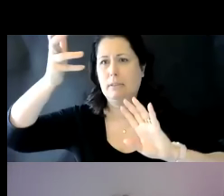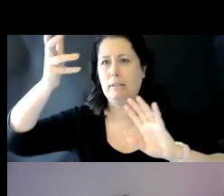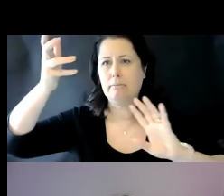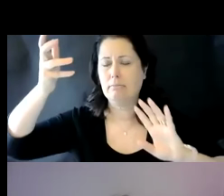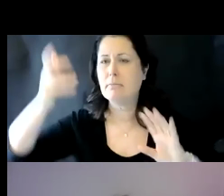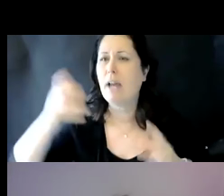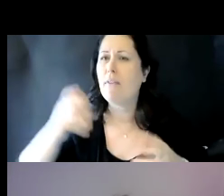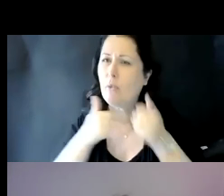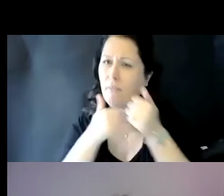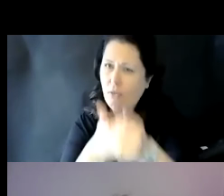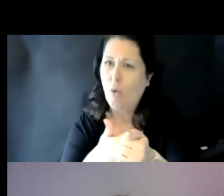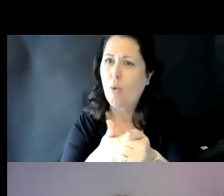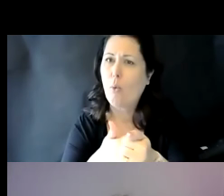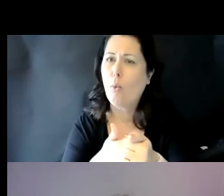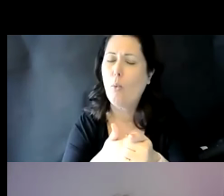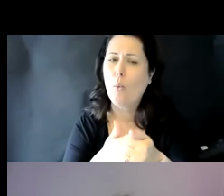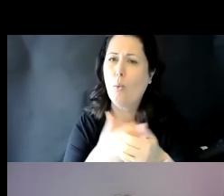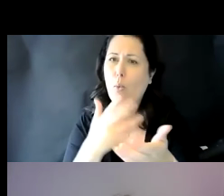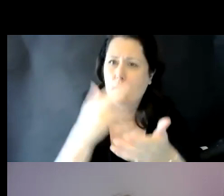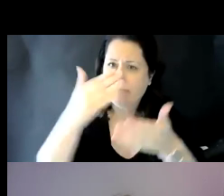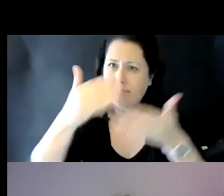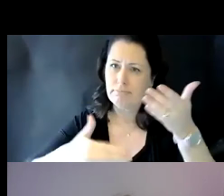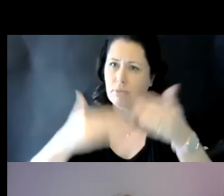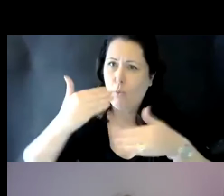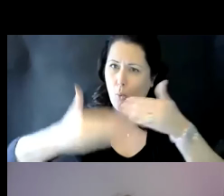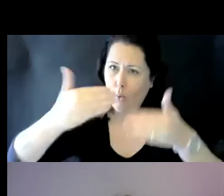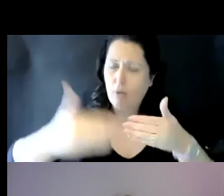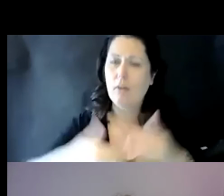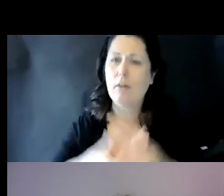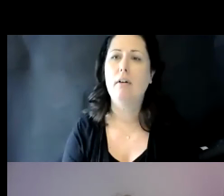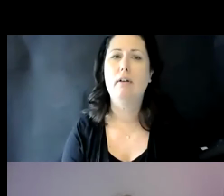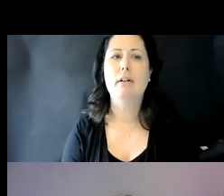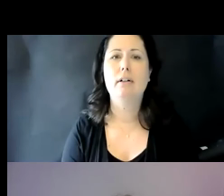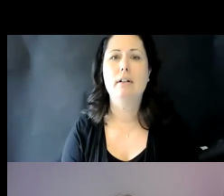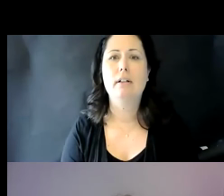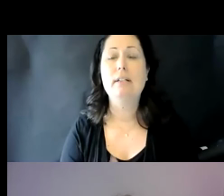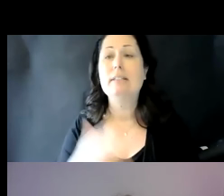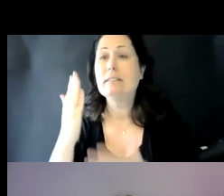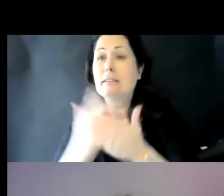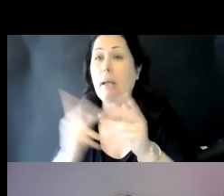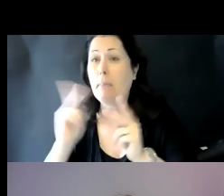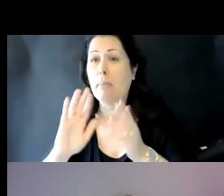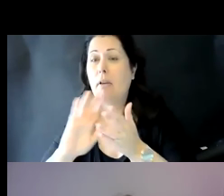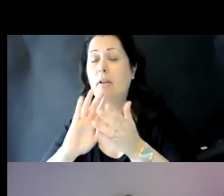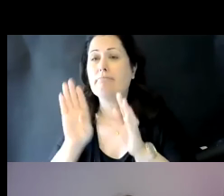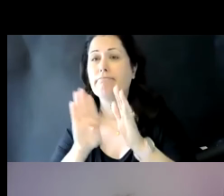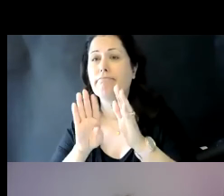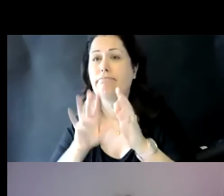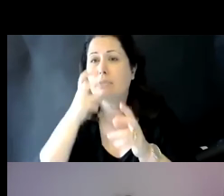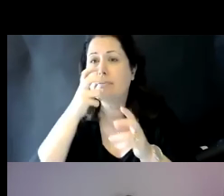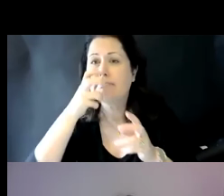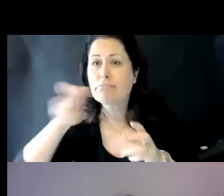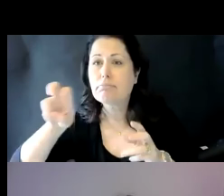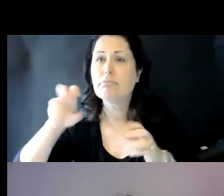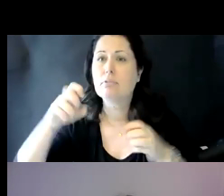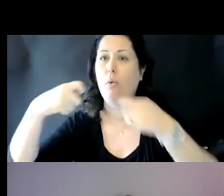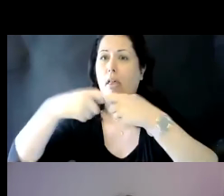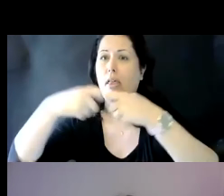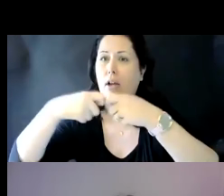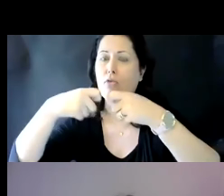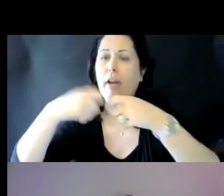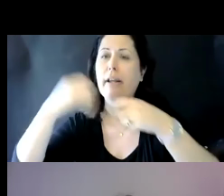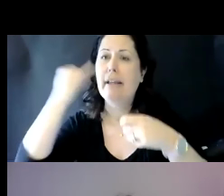and the layout. One of the things that people have started to do is put it into electronic format. And again, if people do that, we'd like to see